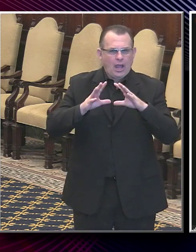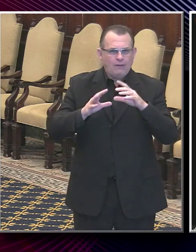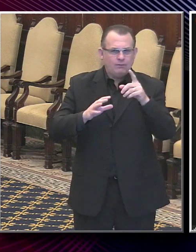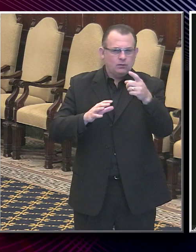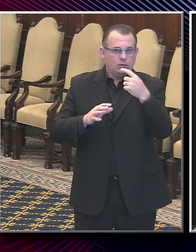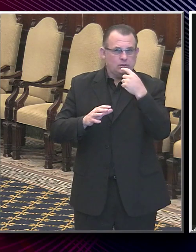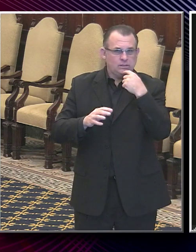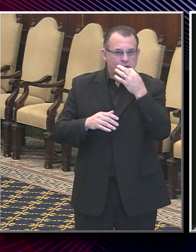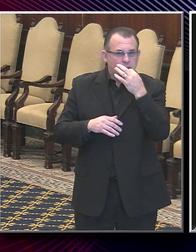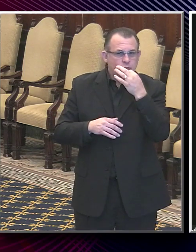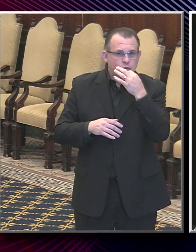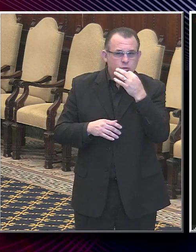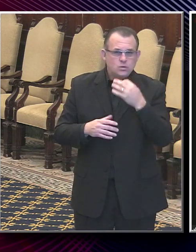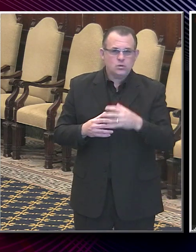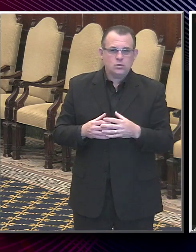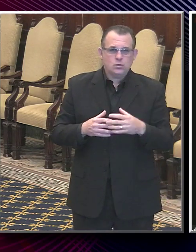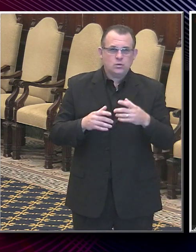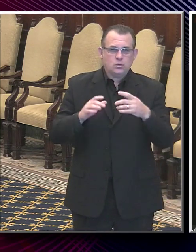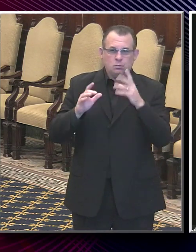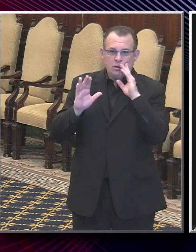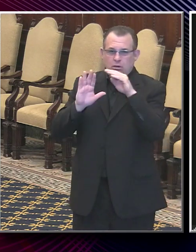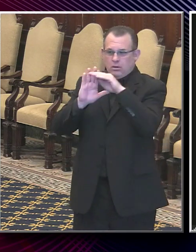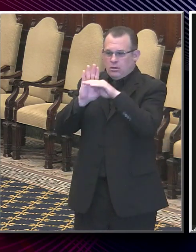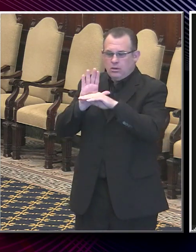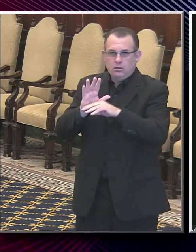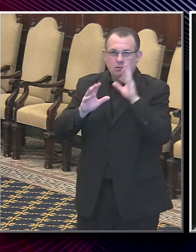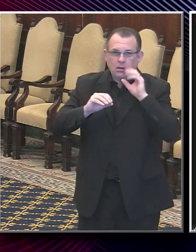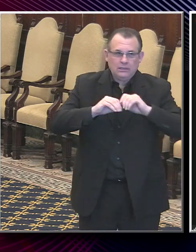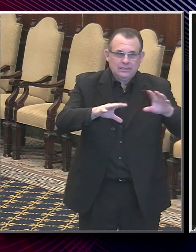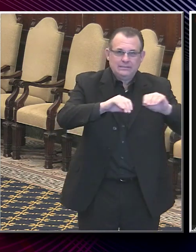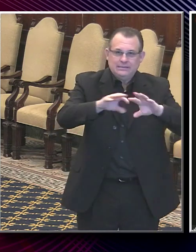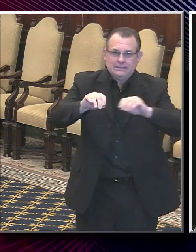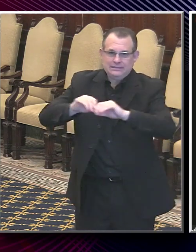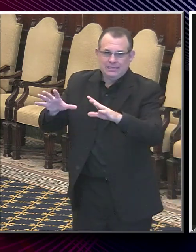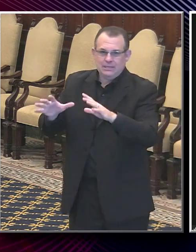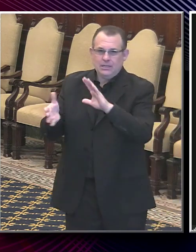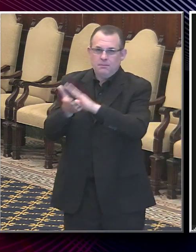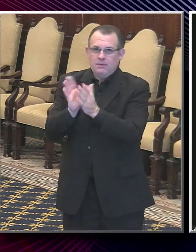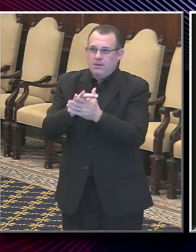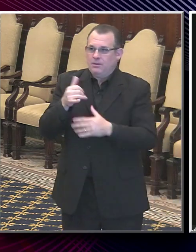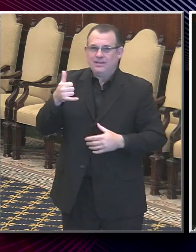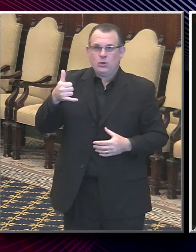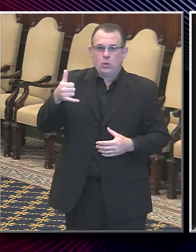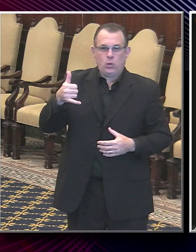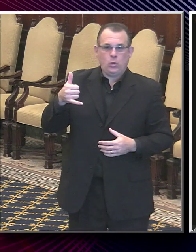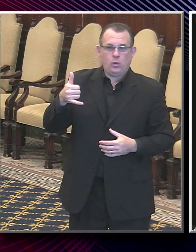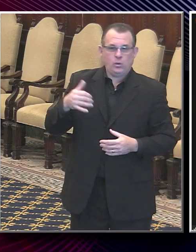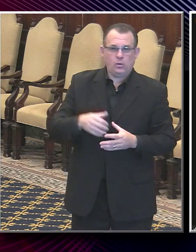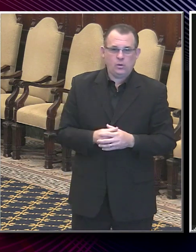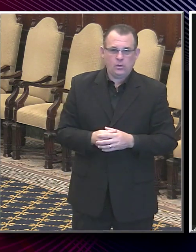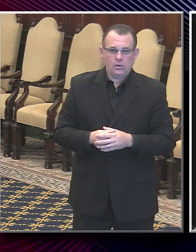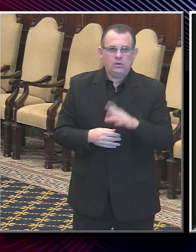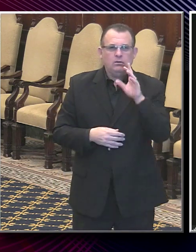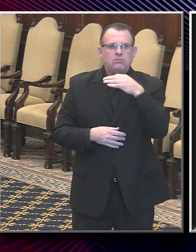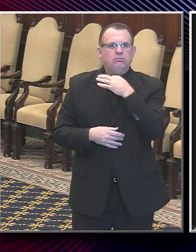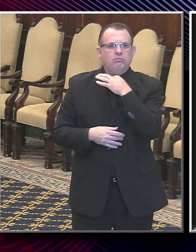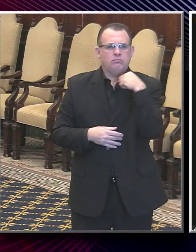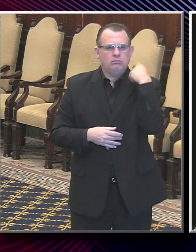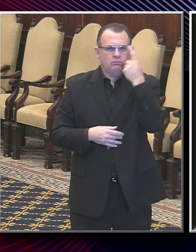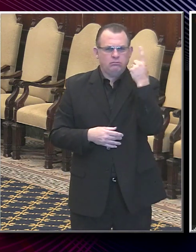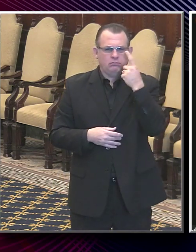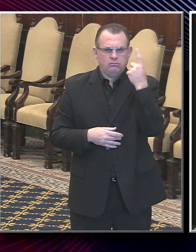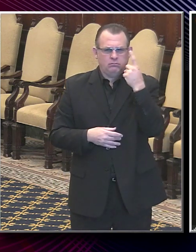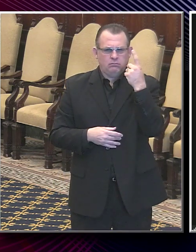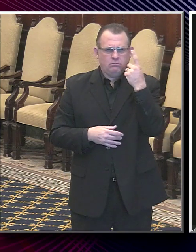add guidance. You're going to put guidance out there regarding the move to the yellow phase on the 5th. I was interested in what you said in there.